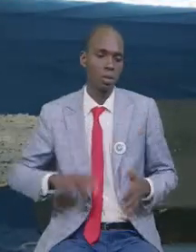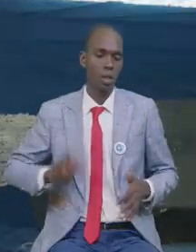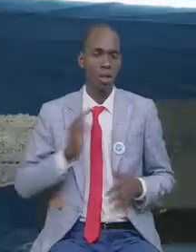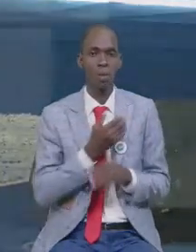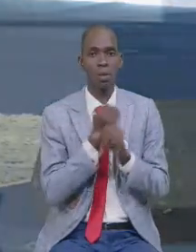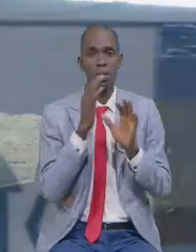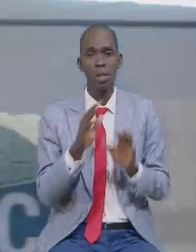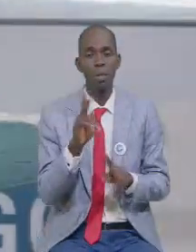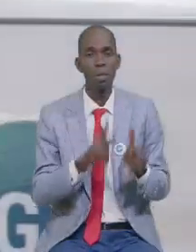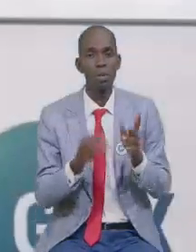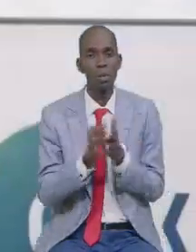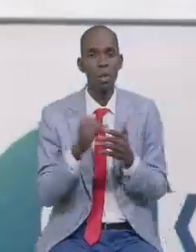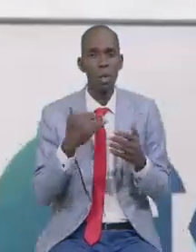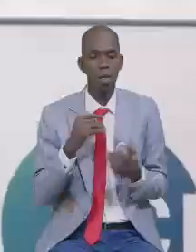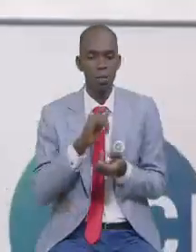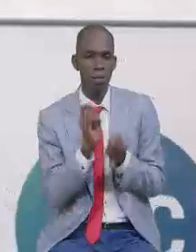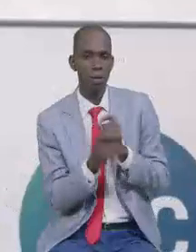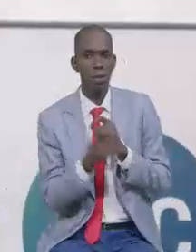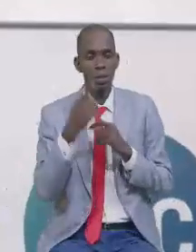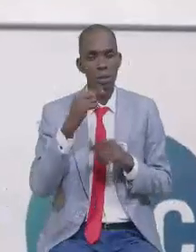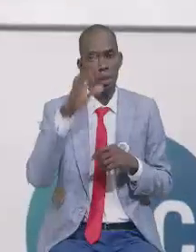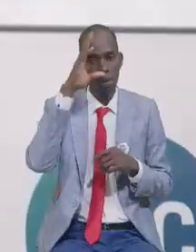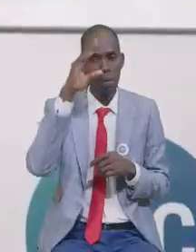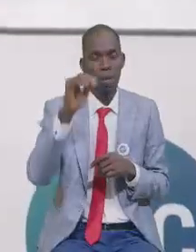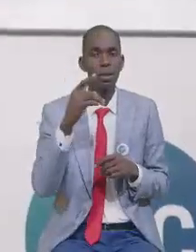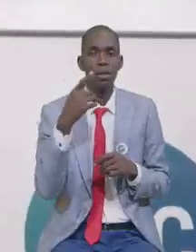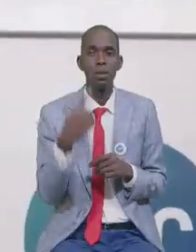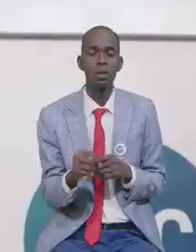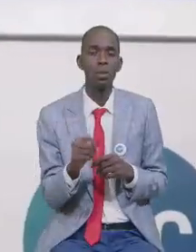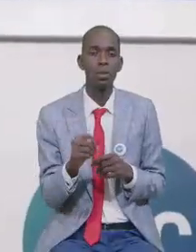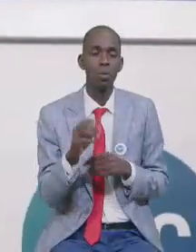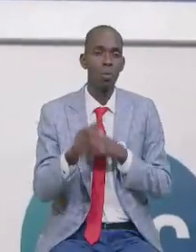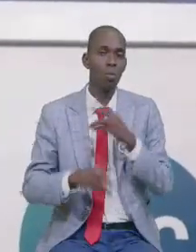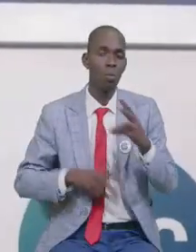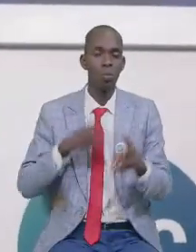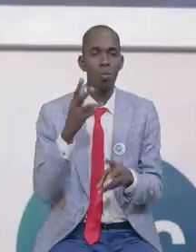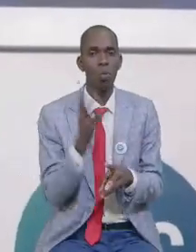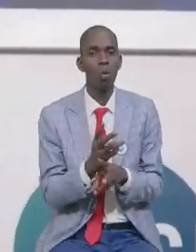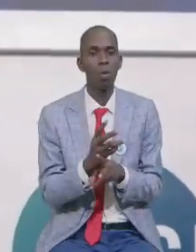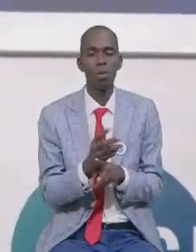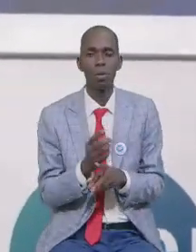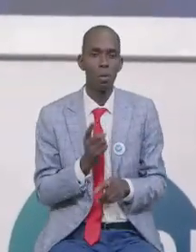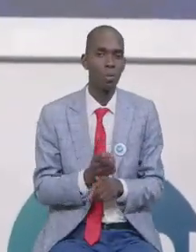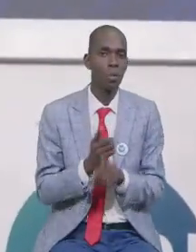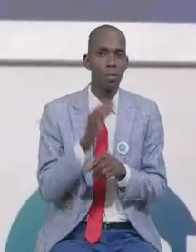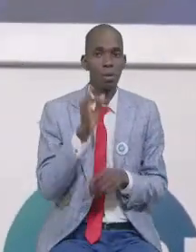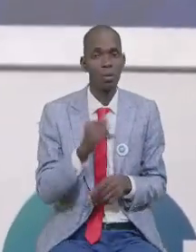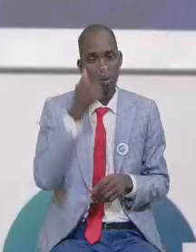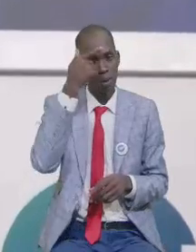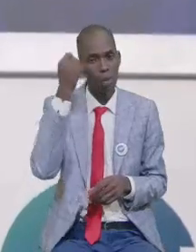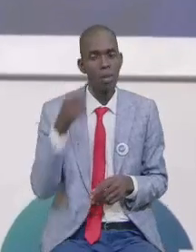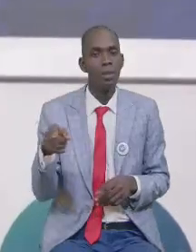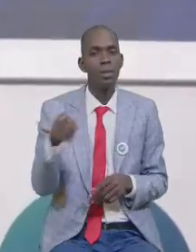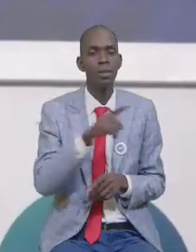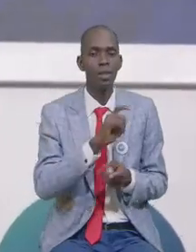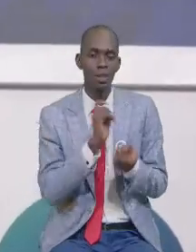men, that have turned the world upside down, because they turned their religion